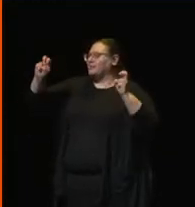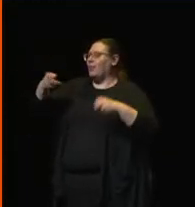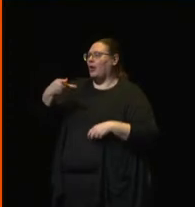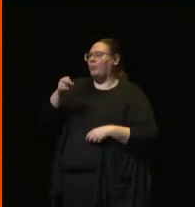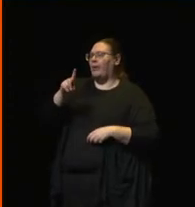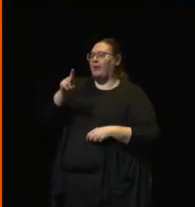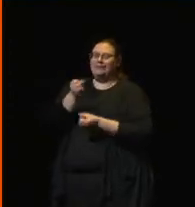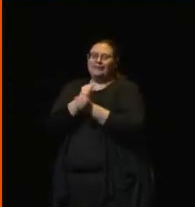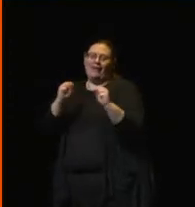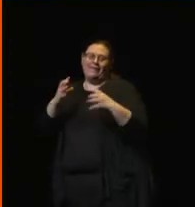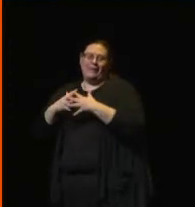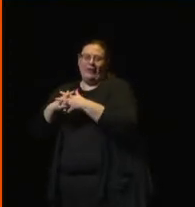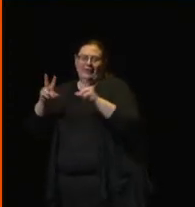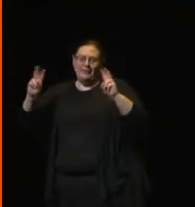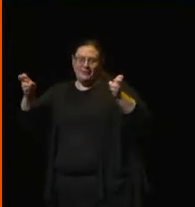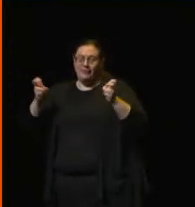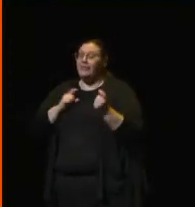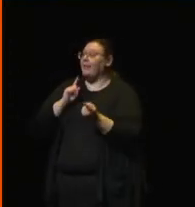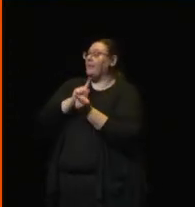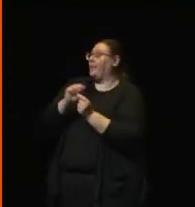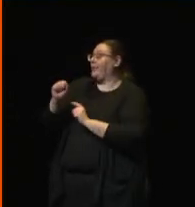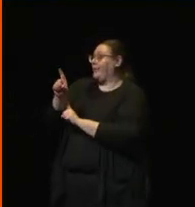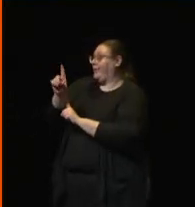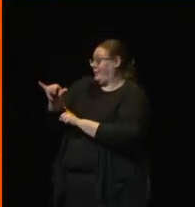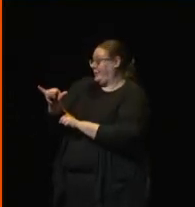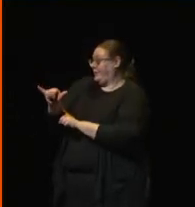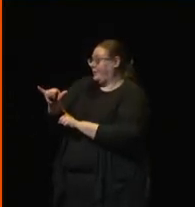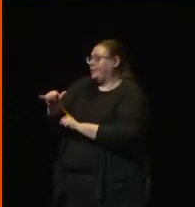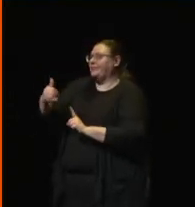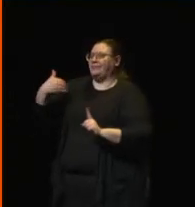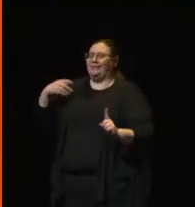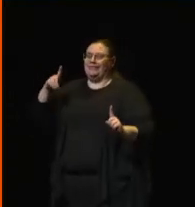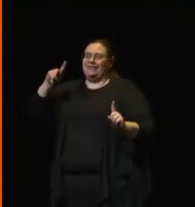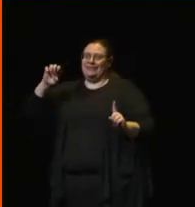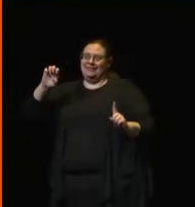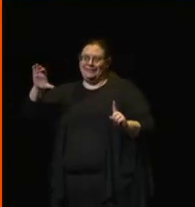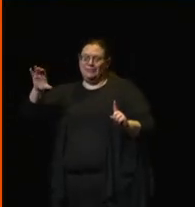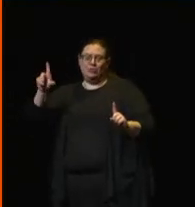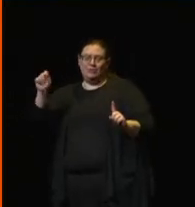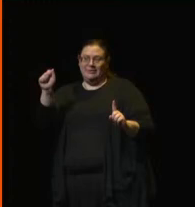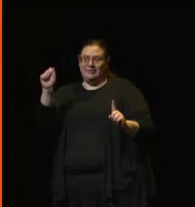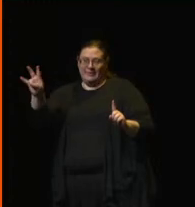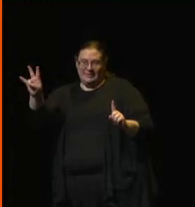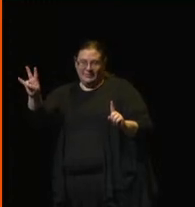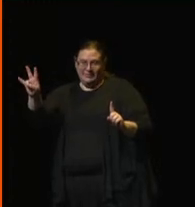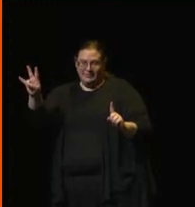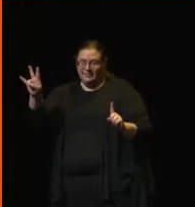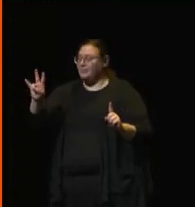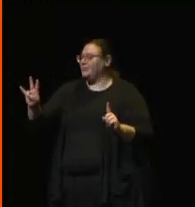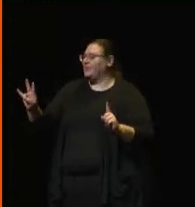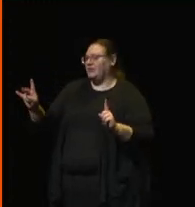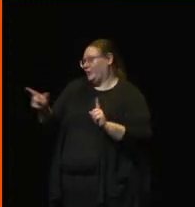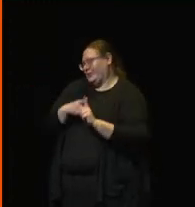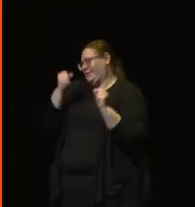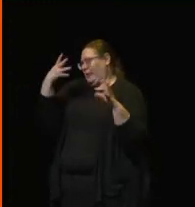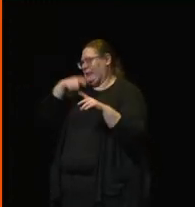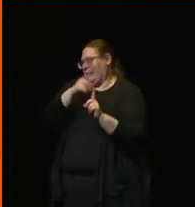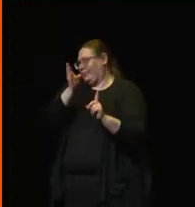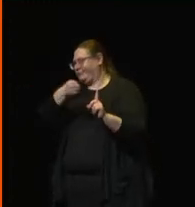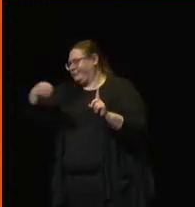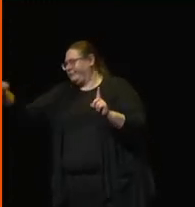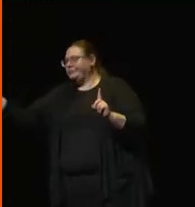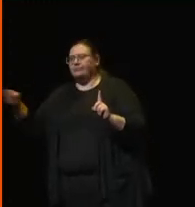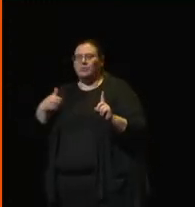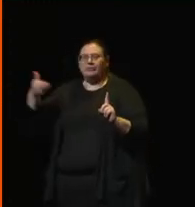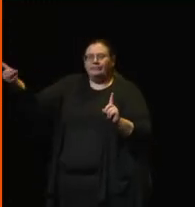America. I met Ady in December of 2017. It was the first of many times he was a